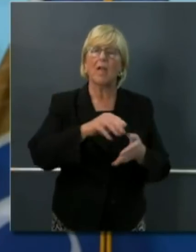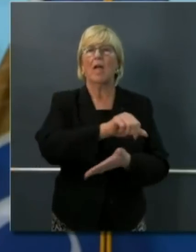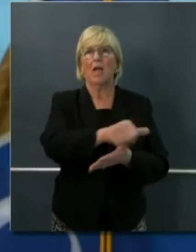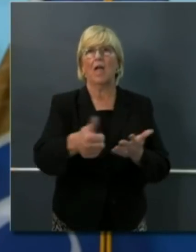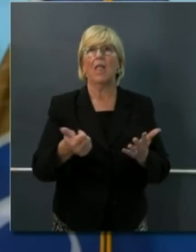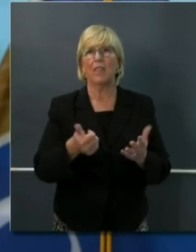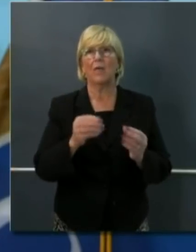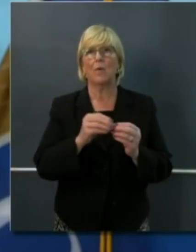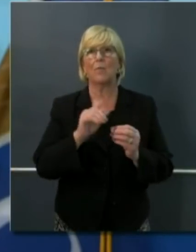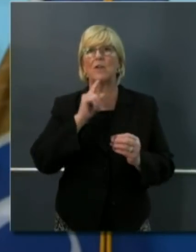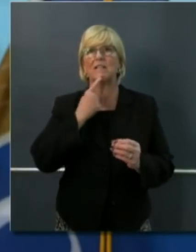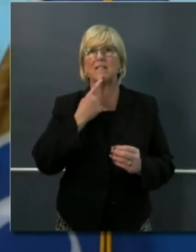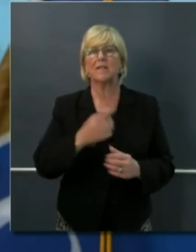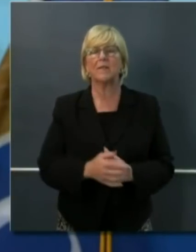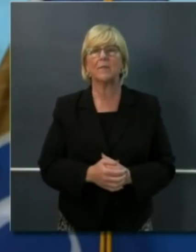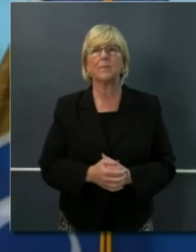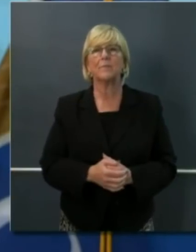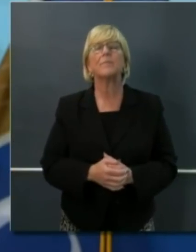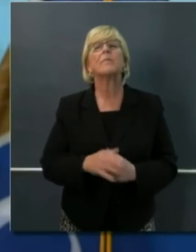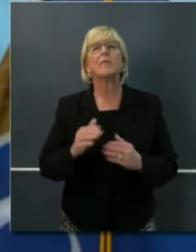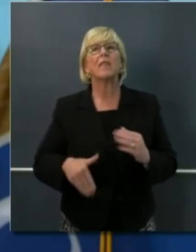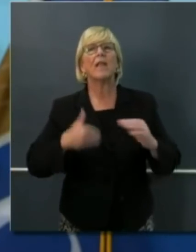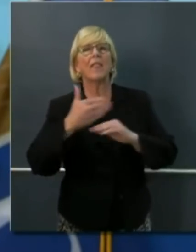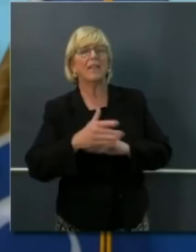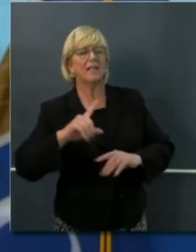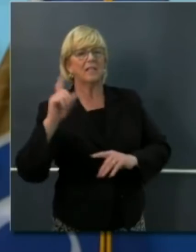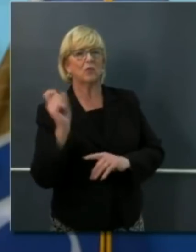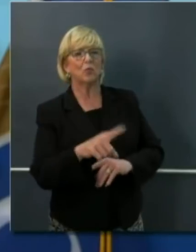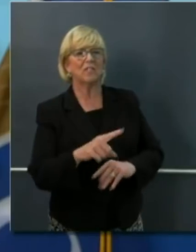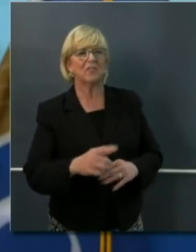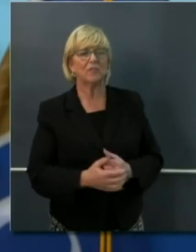examples. Andy Hudson, ABC 10.